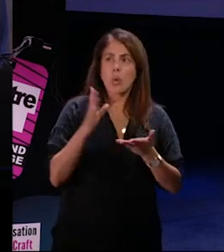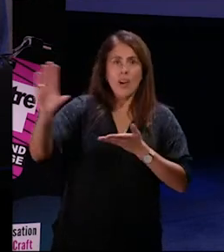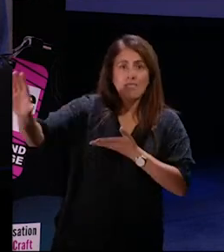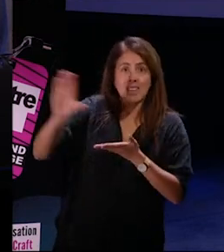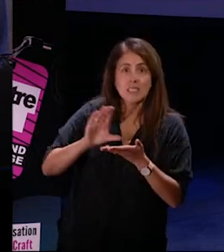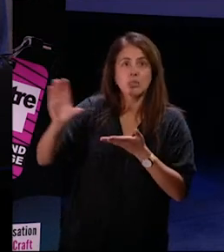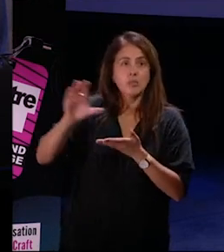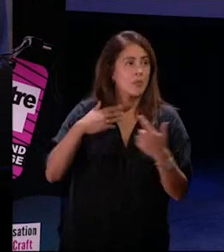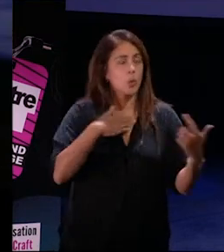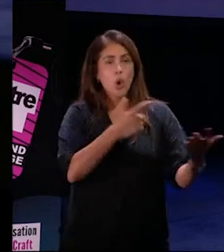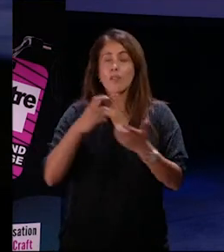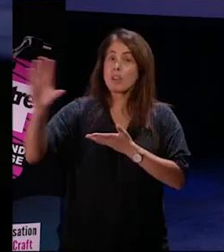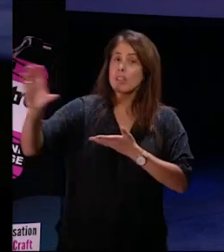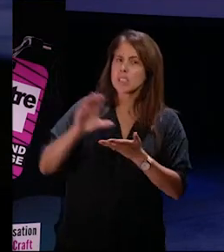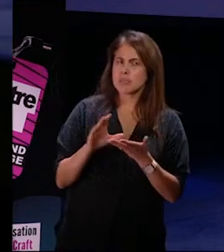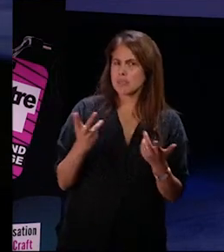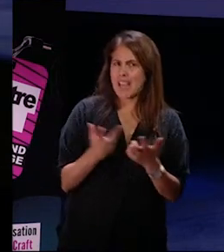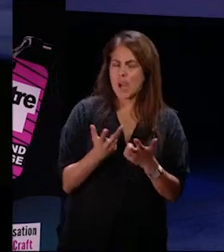have to look for?